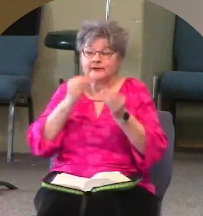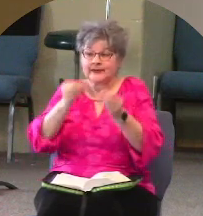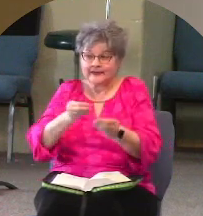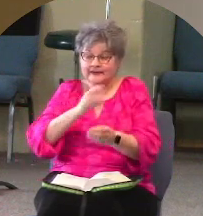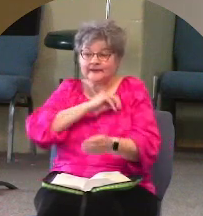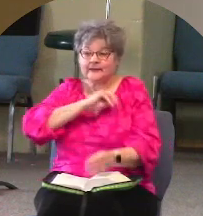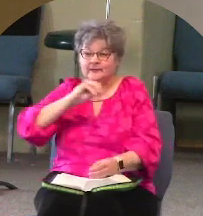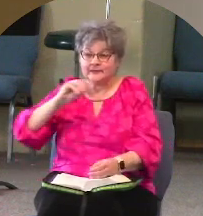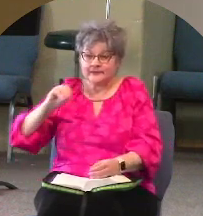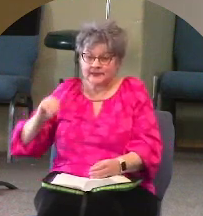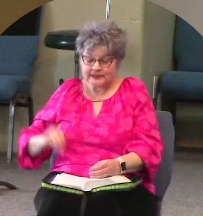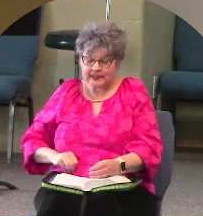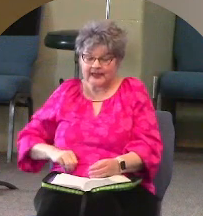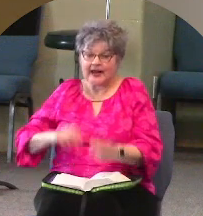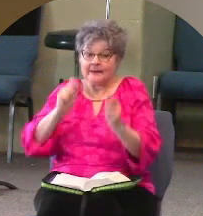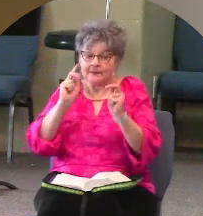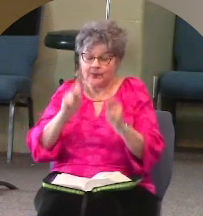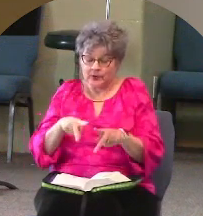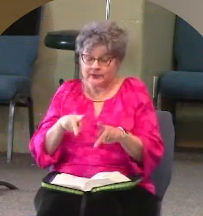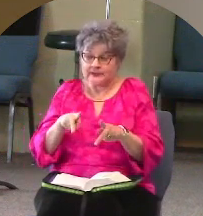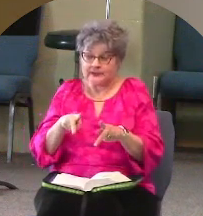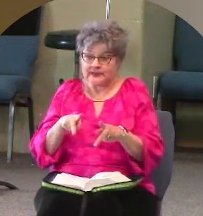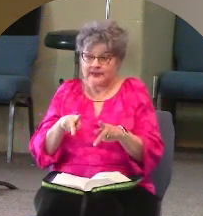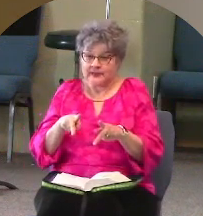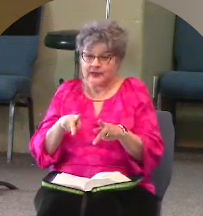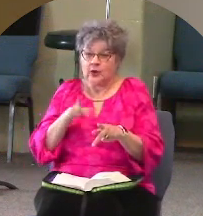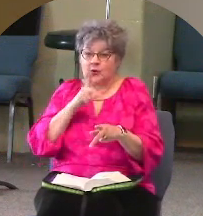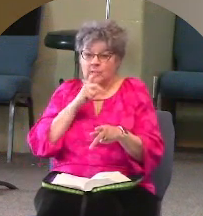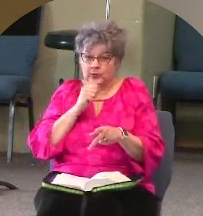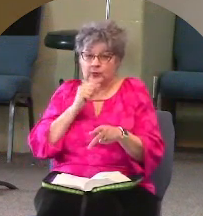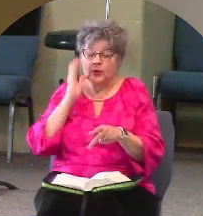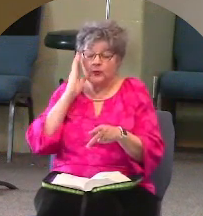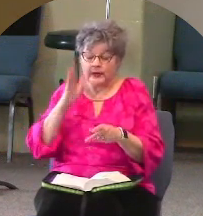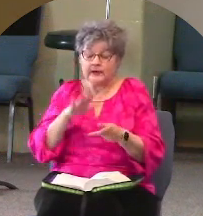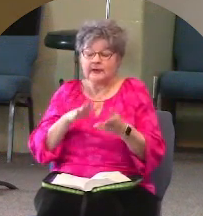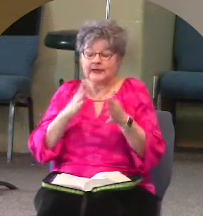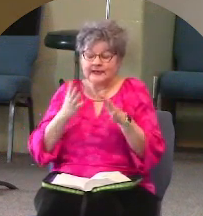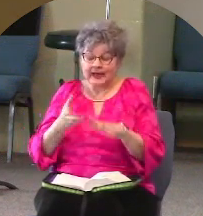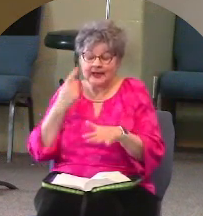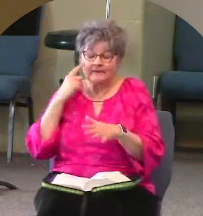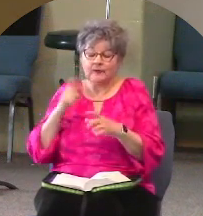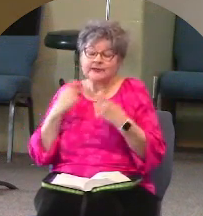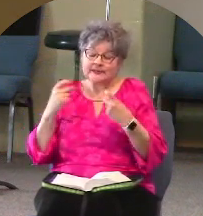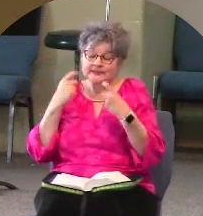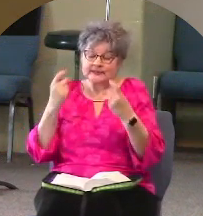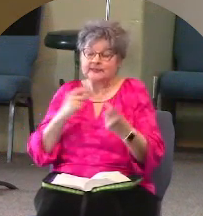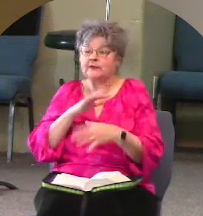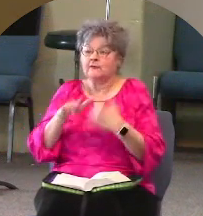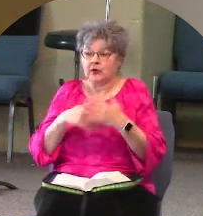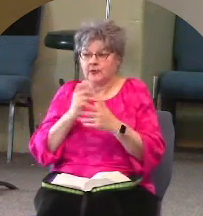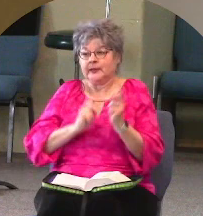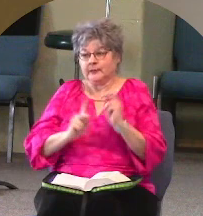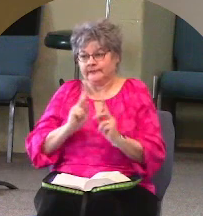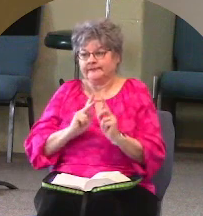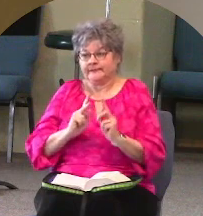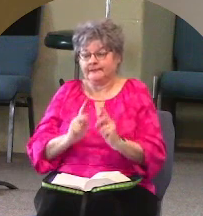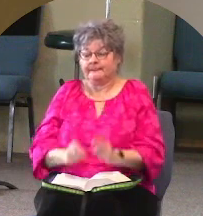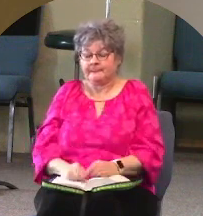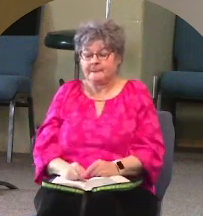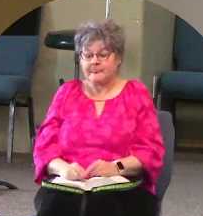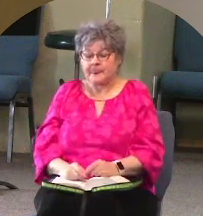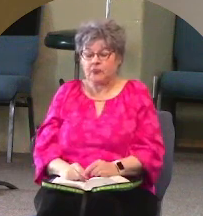Messiah, a person who would die for the sins of humanity.